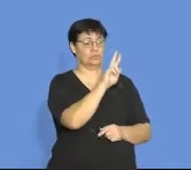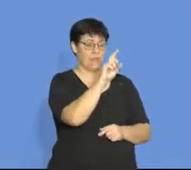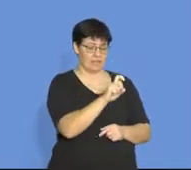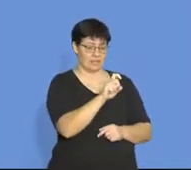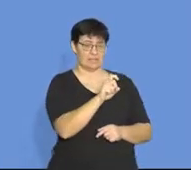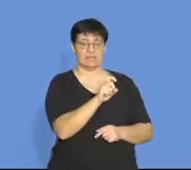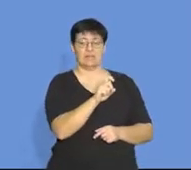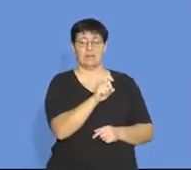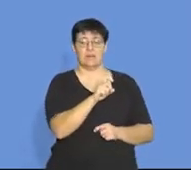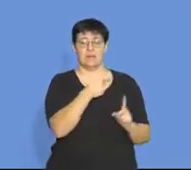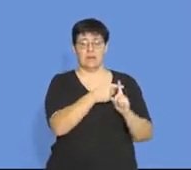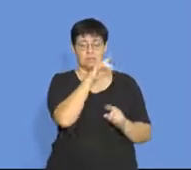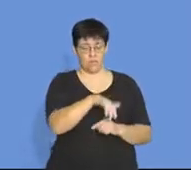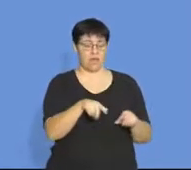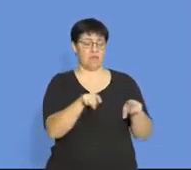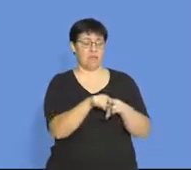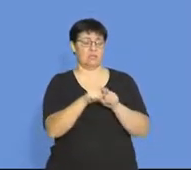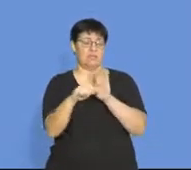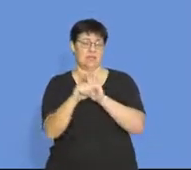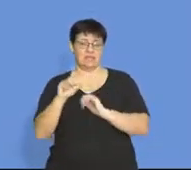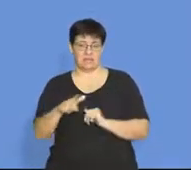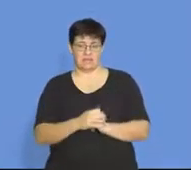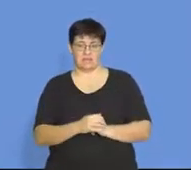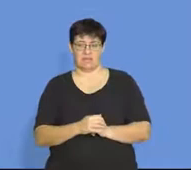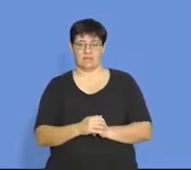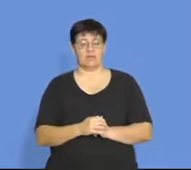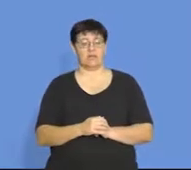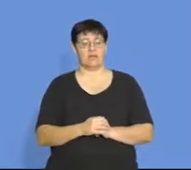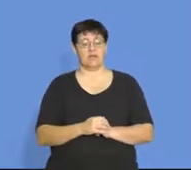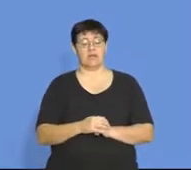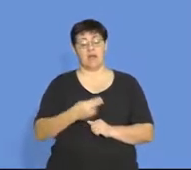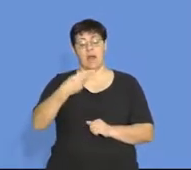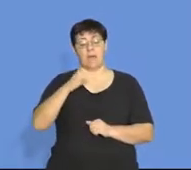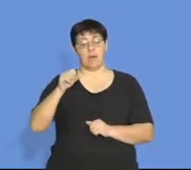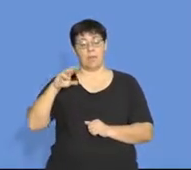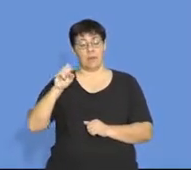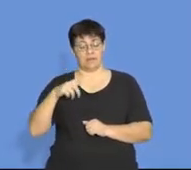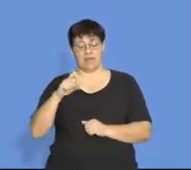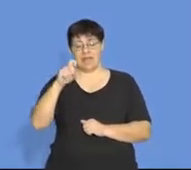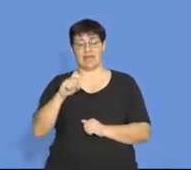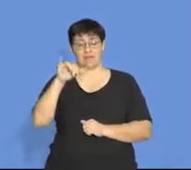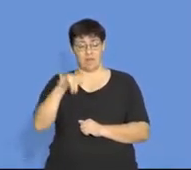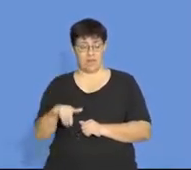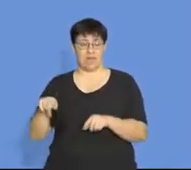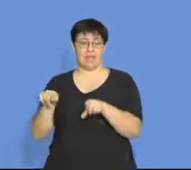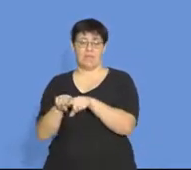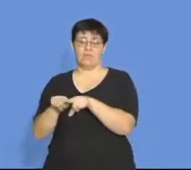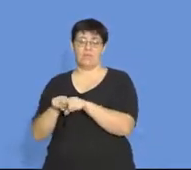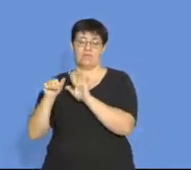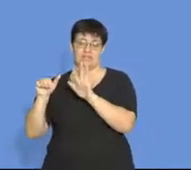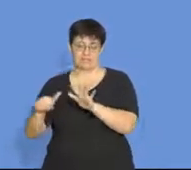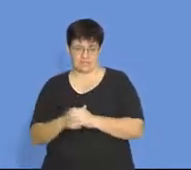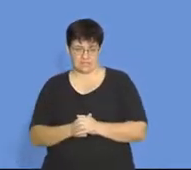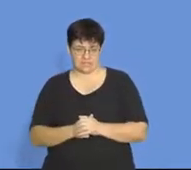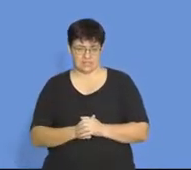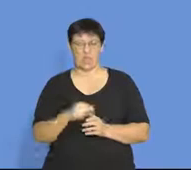plus y equal to minus 7, and then this will be the hyperbolic, which is x, y equal to 6. It's